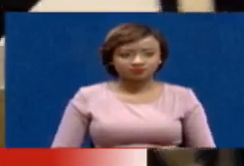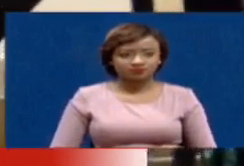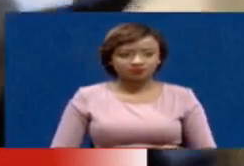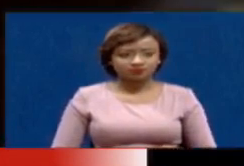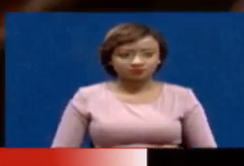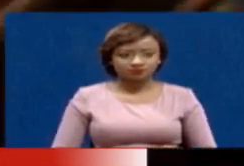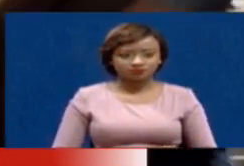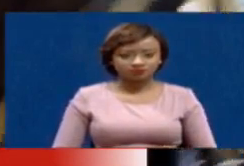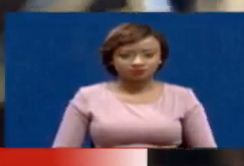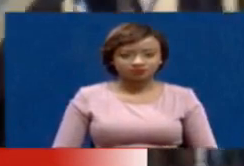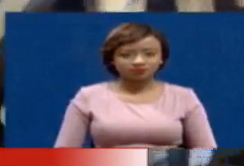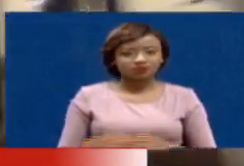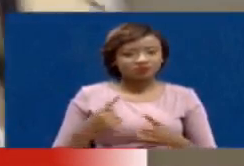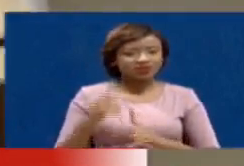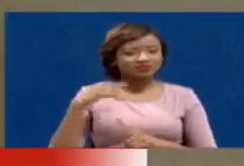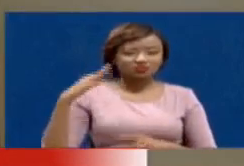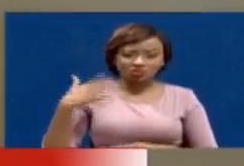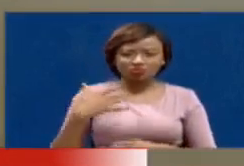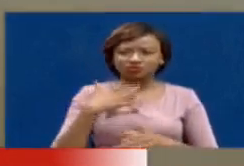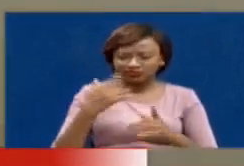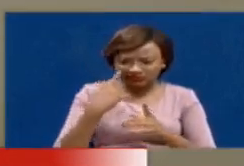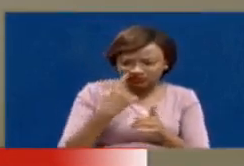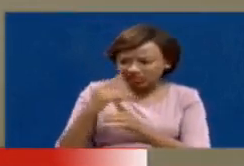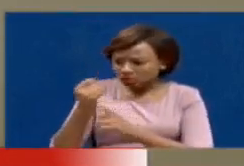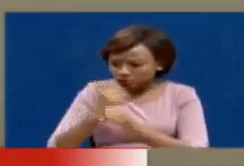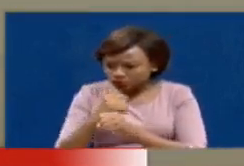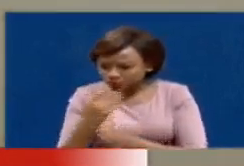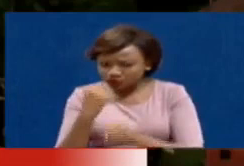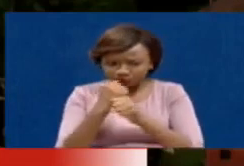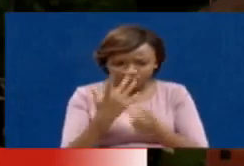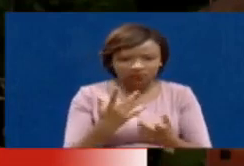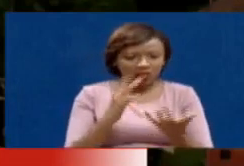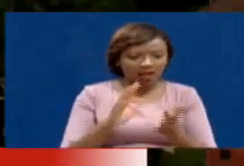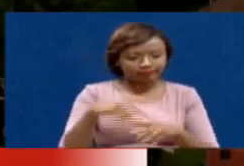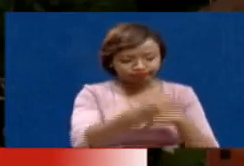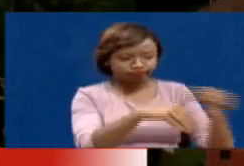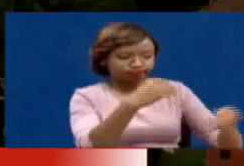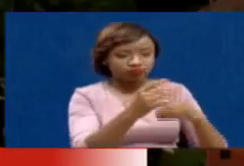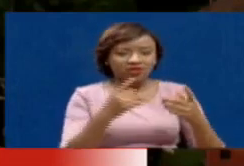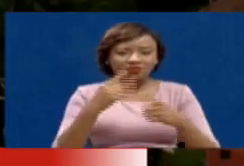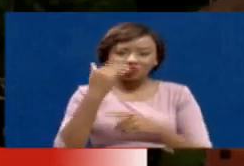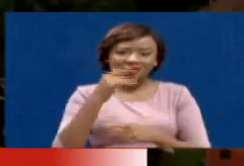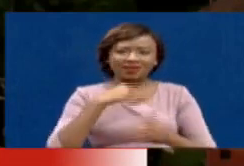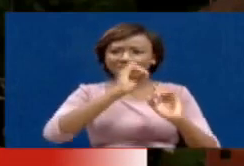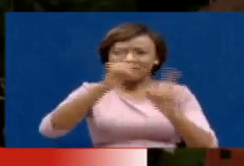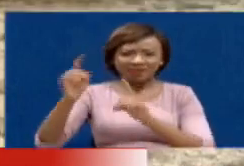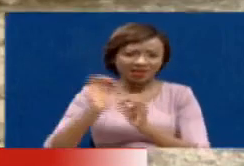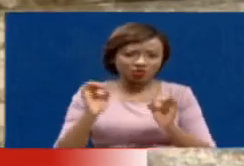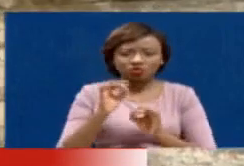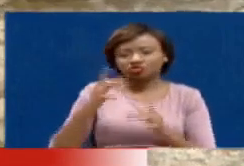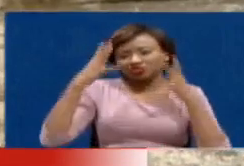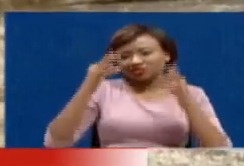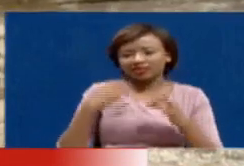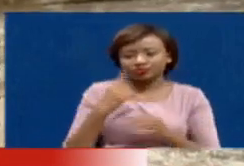Let's go up. She constantly has to find something for them to do. Because they cannot leave the house often, they find solace on the rooftop as a